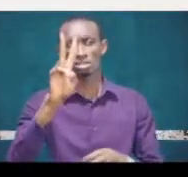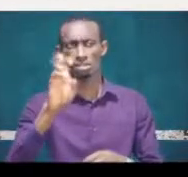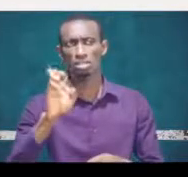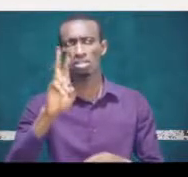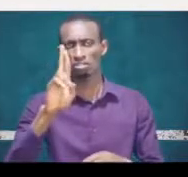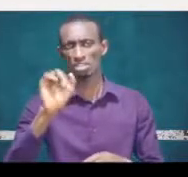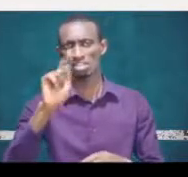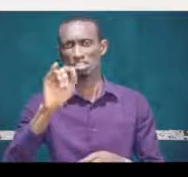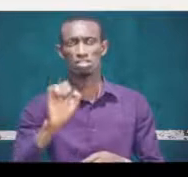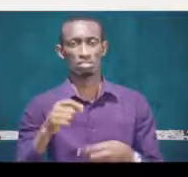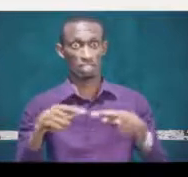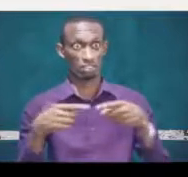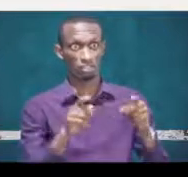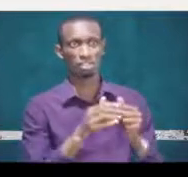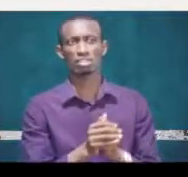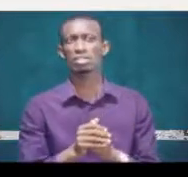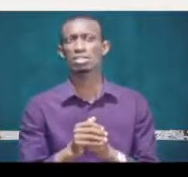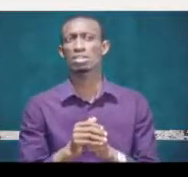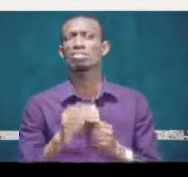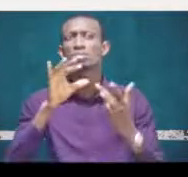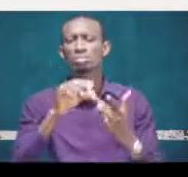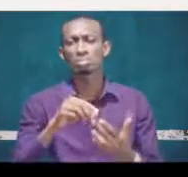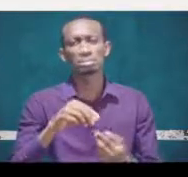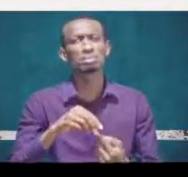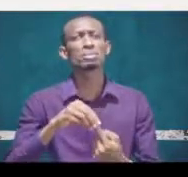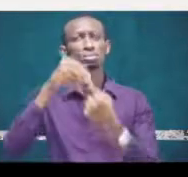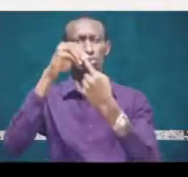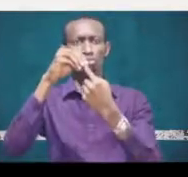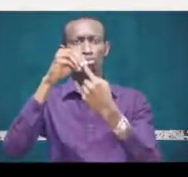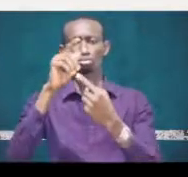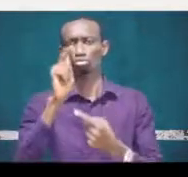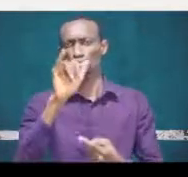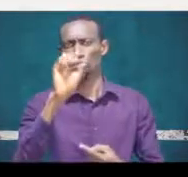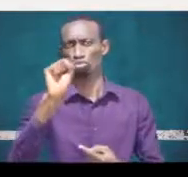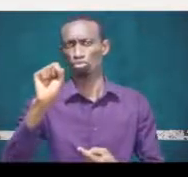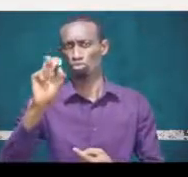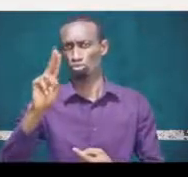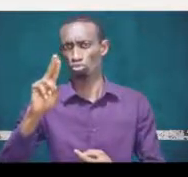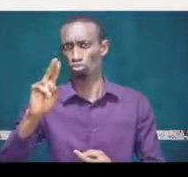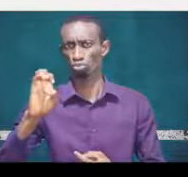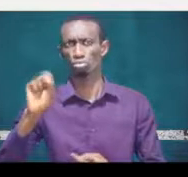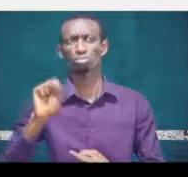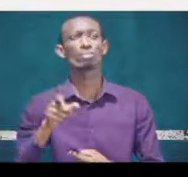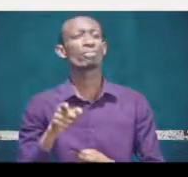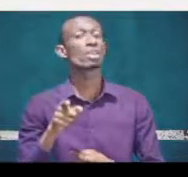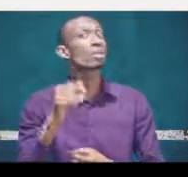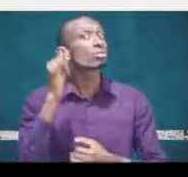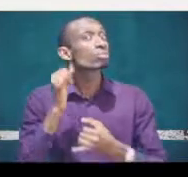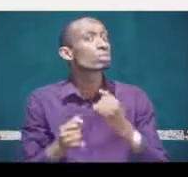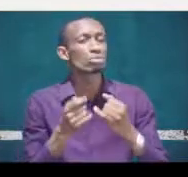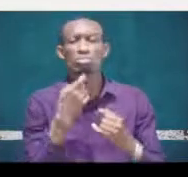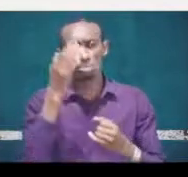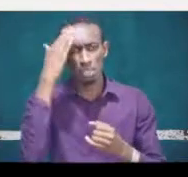Epithelial Tissues. By the end of this lesson, make sure you are able to identify different types of epithelial